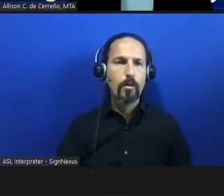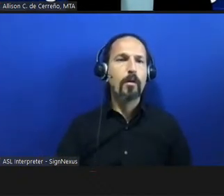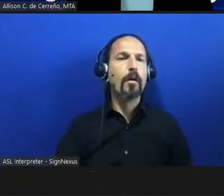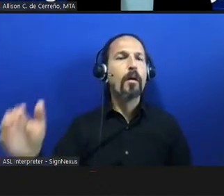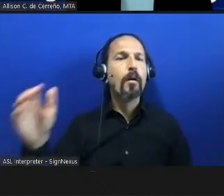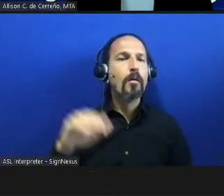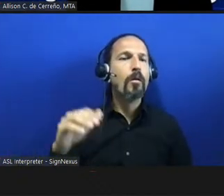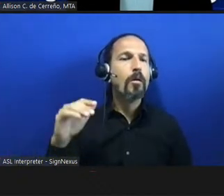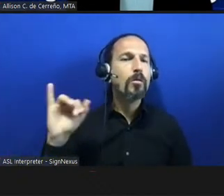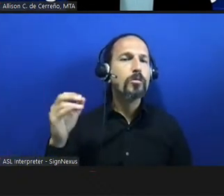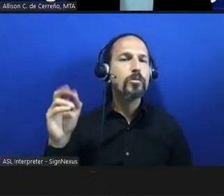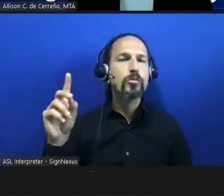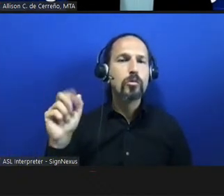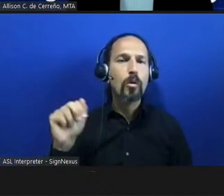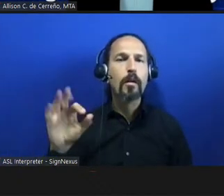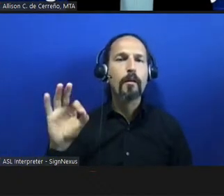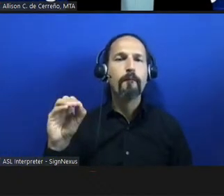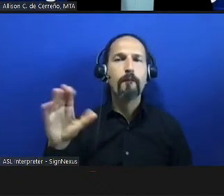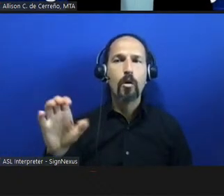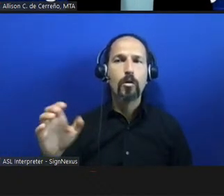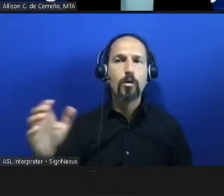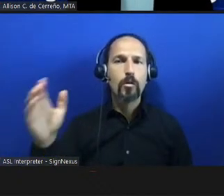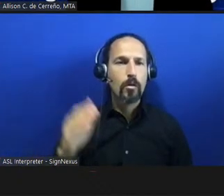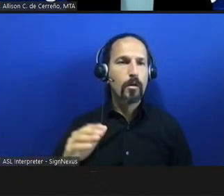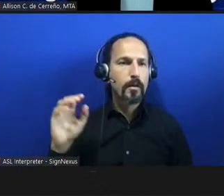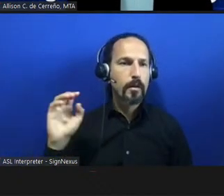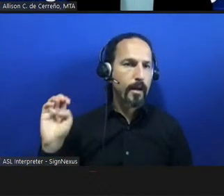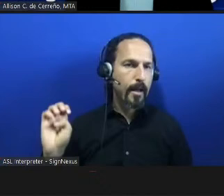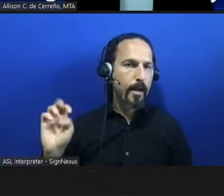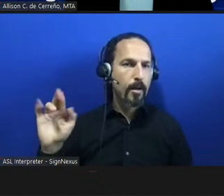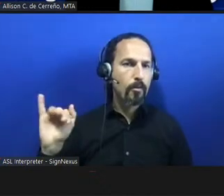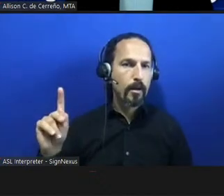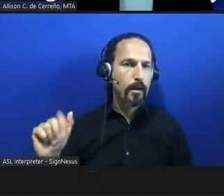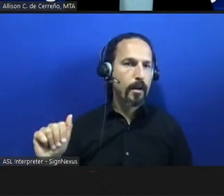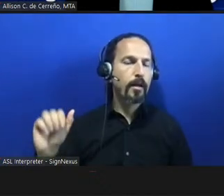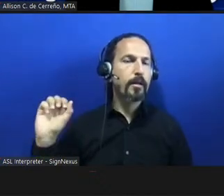is Jordan Force followed by Erica Schwarz